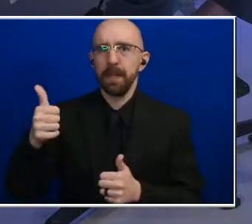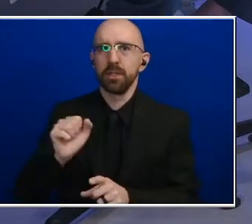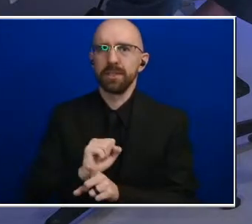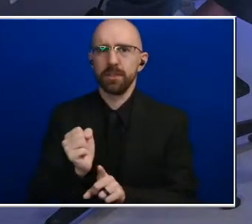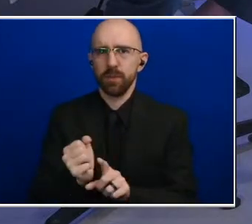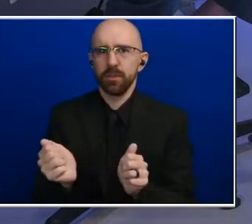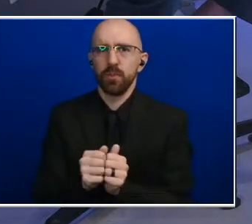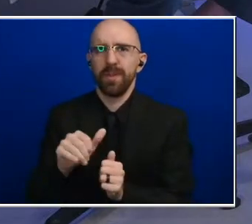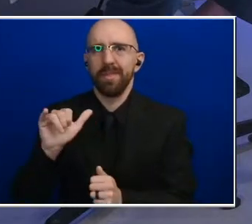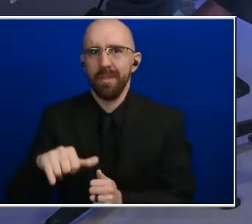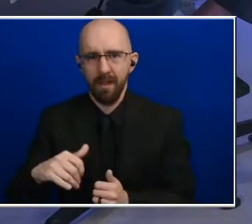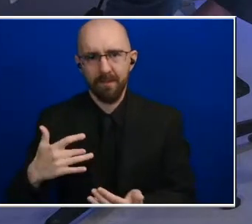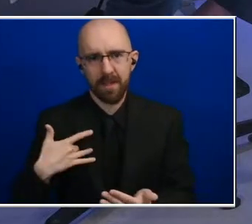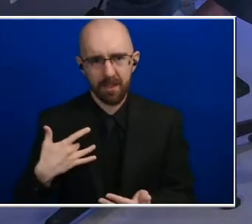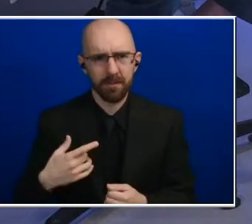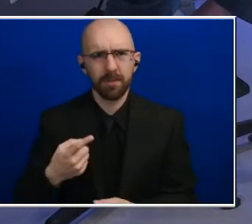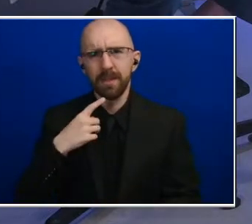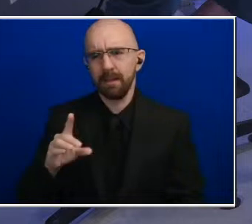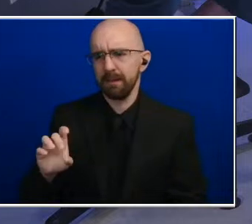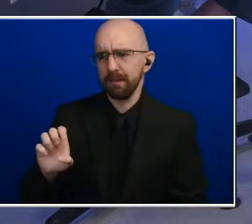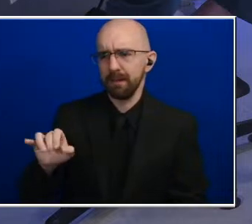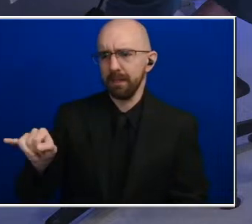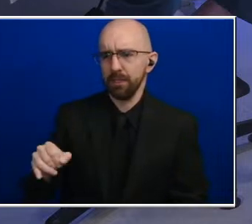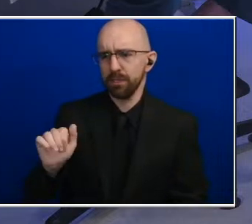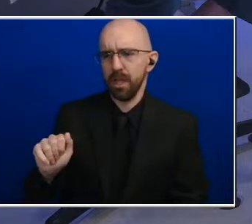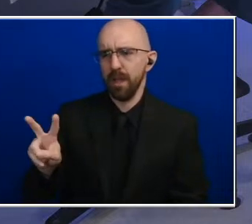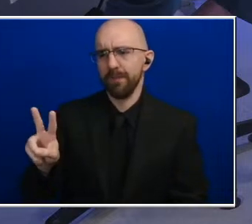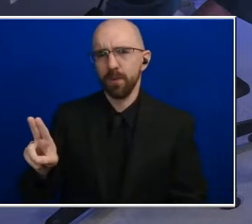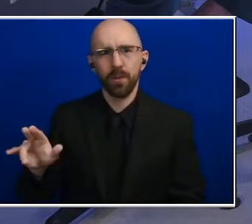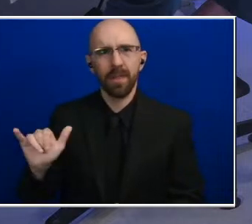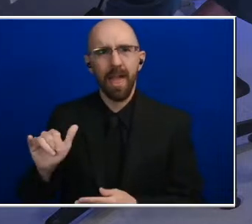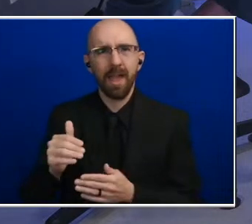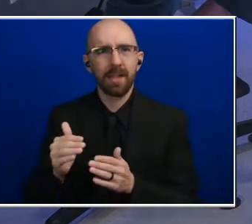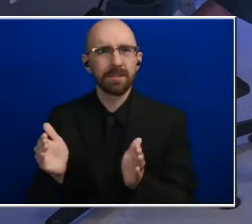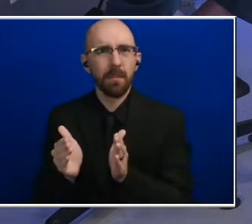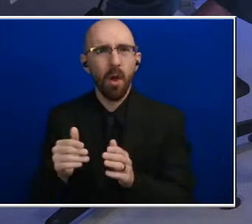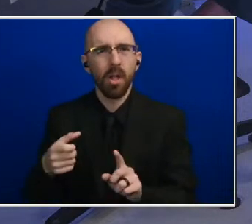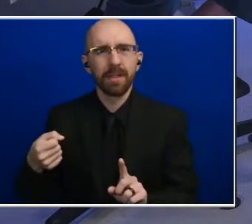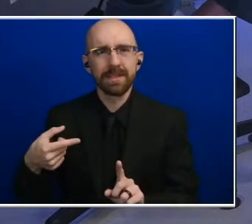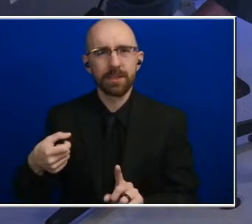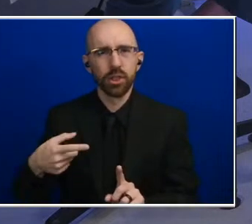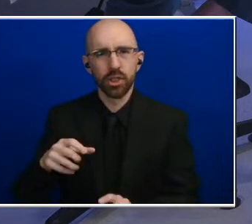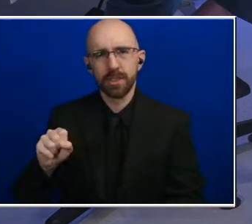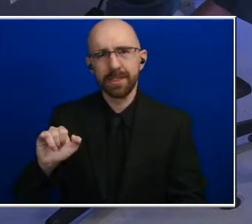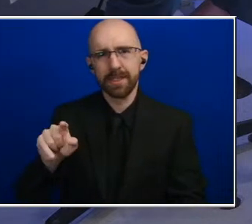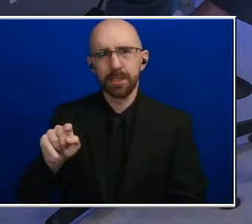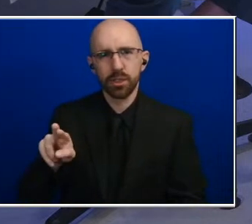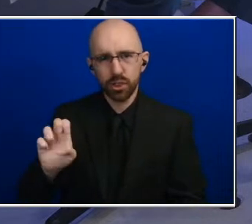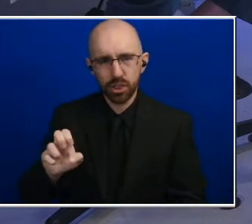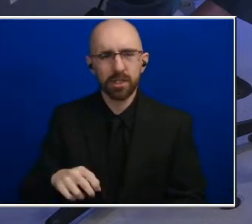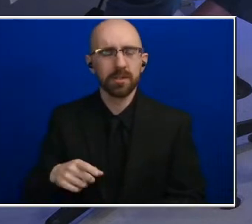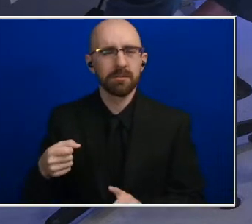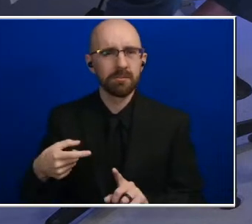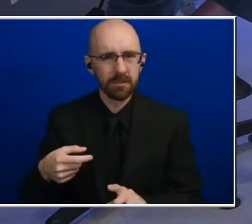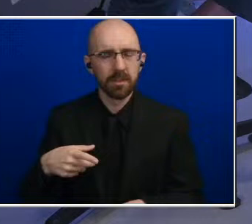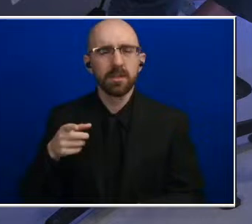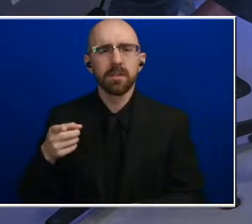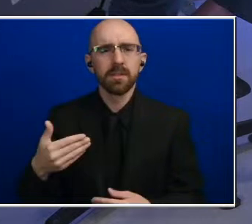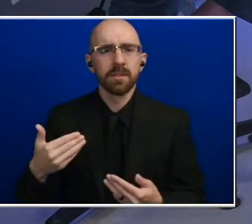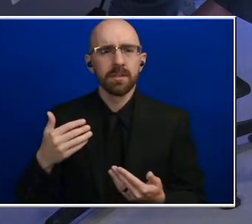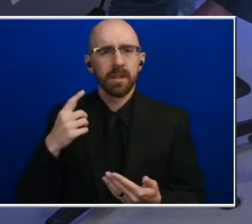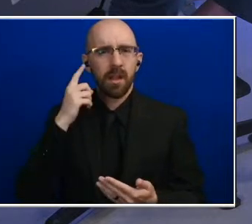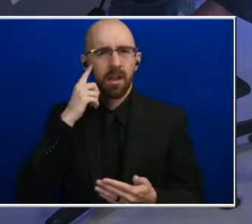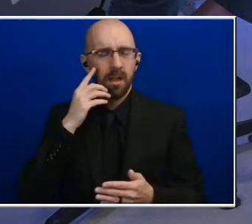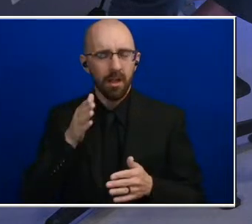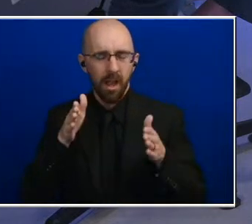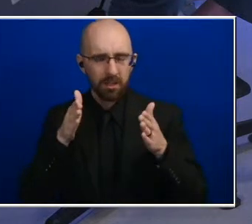say deja vu, that's like a small seizure of sorts. It's like a seizure where you lose your concentration. You sort of, it's kind of, we call it a